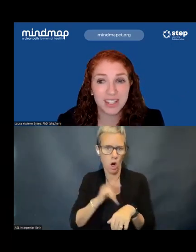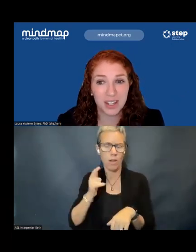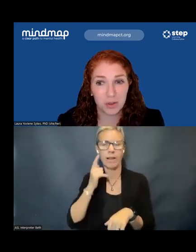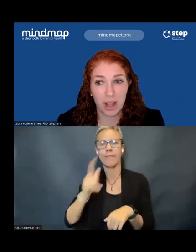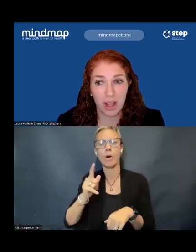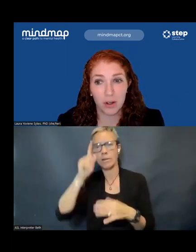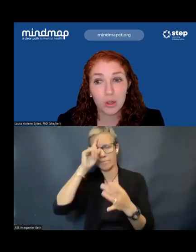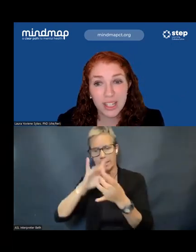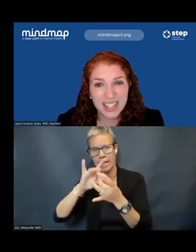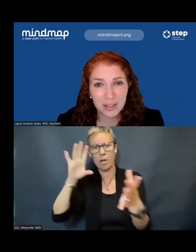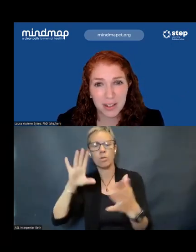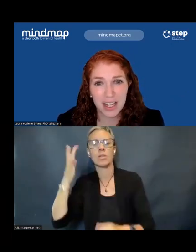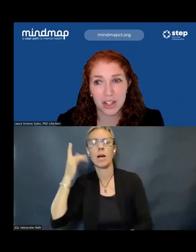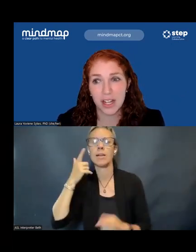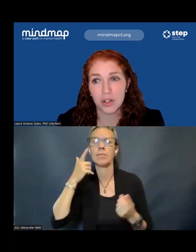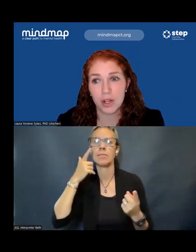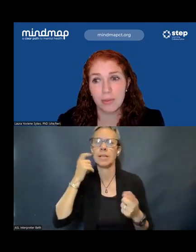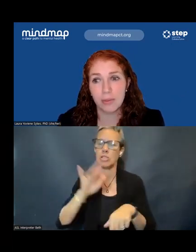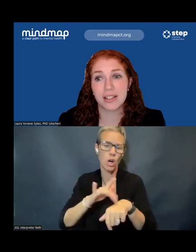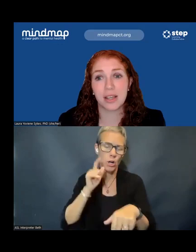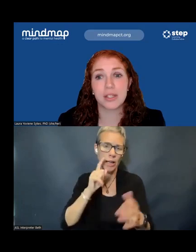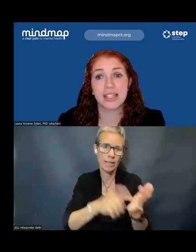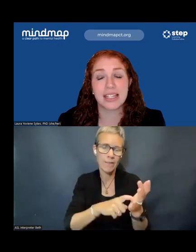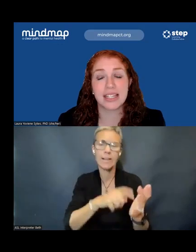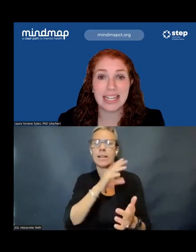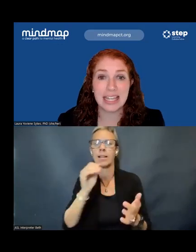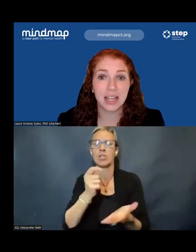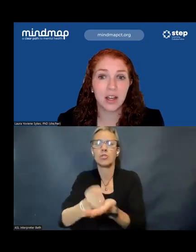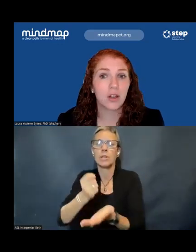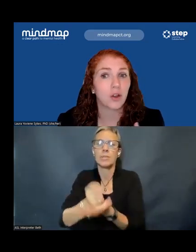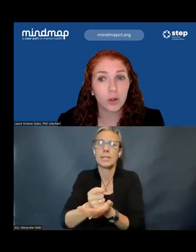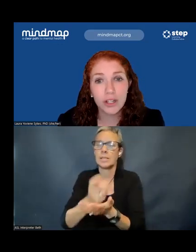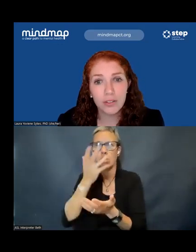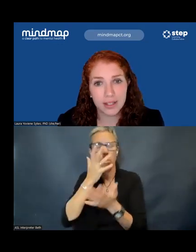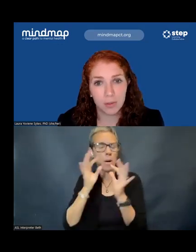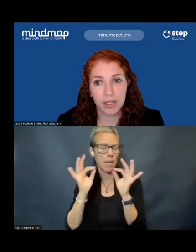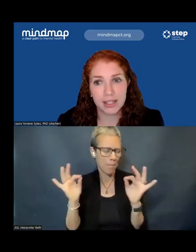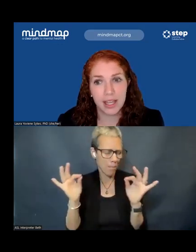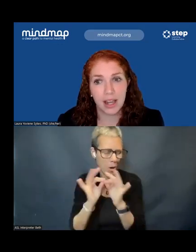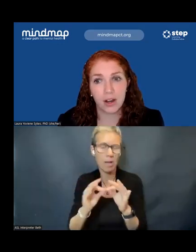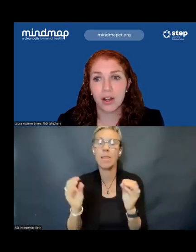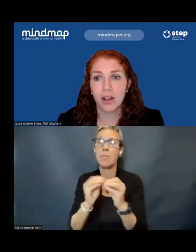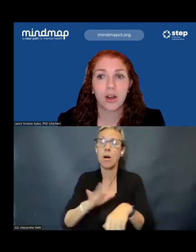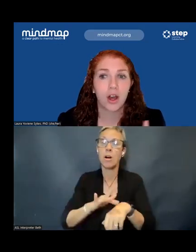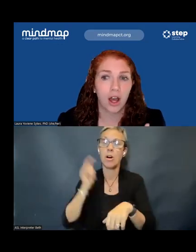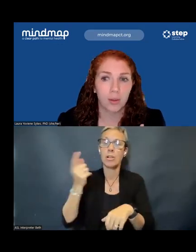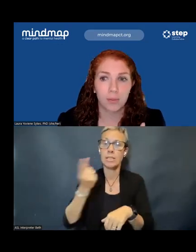As we'll discuss throughout, early identification and treatment in psychosis is key. The earlier that someone gets